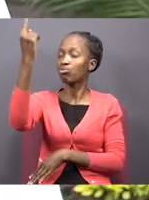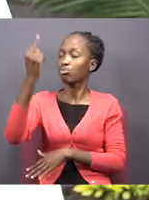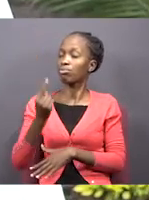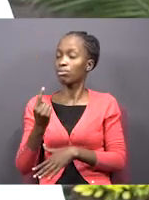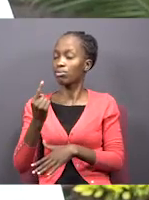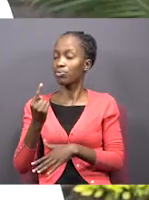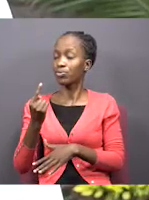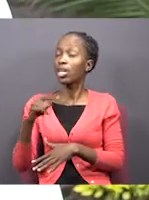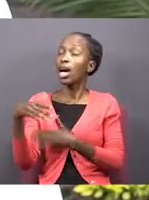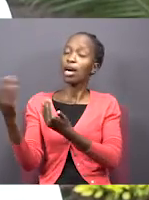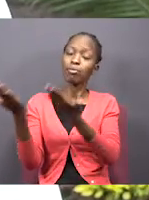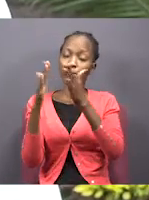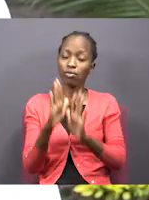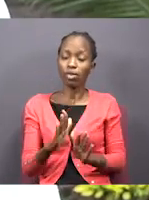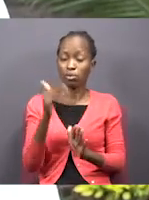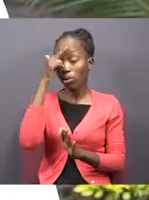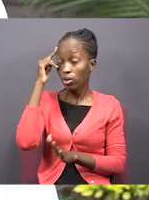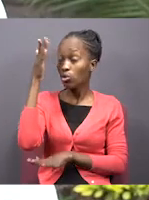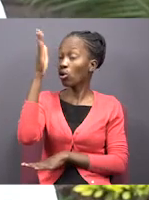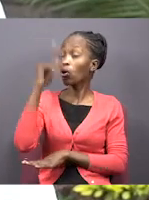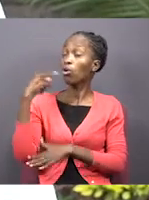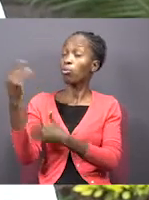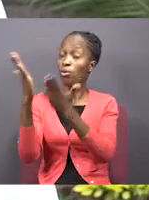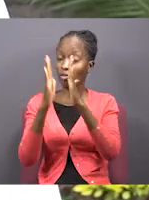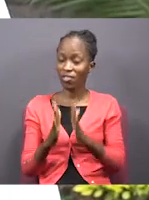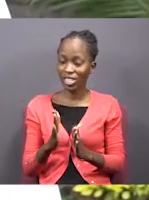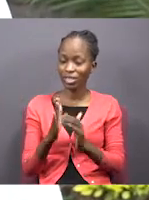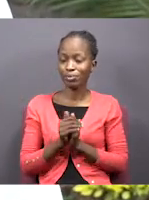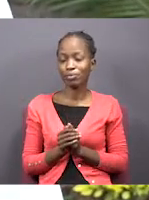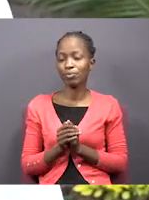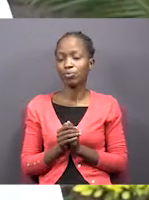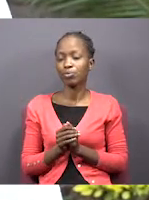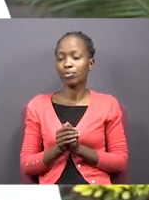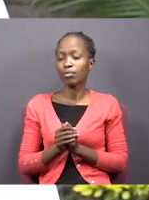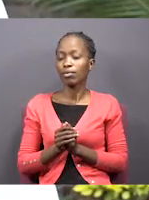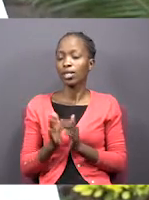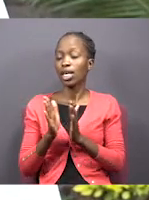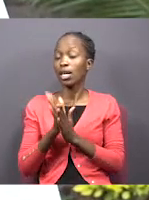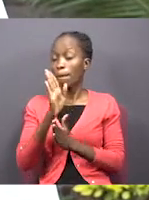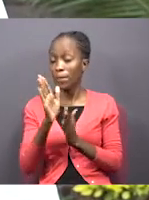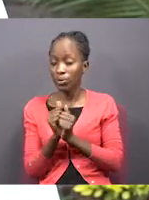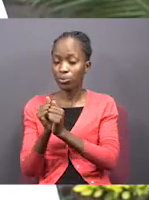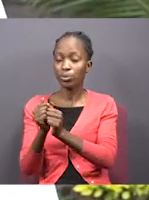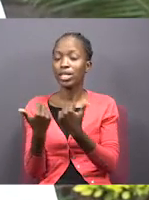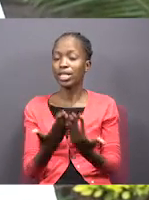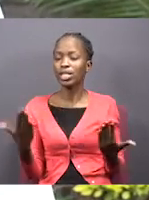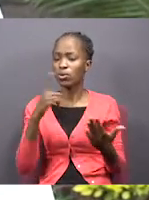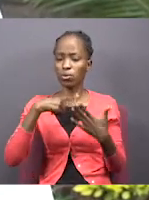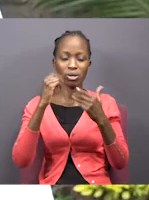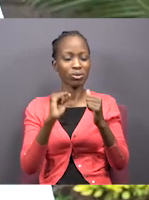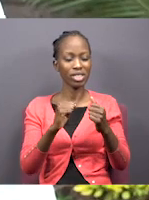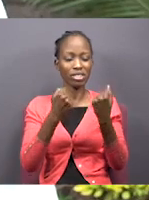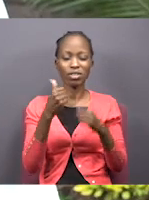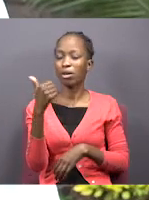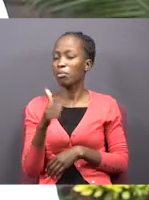reach unto them. You're Jehovah Jireh, the God who provides, O Lord. Reach out unto them, O Lord, and be with them. Those